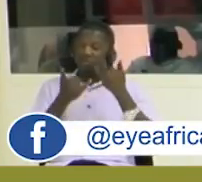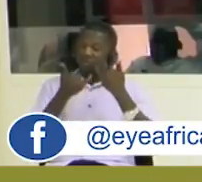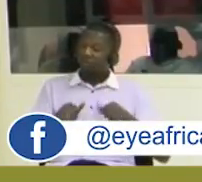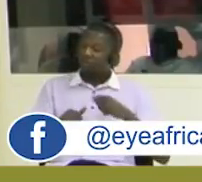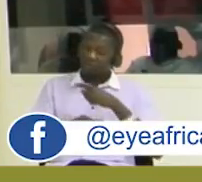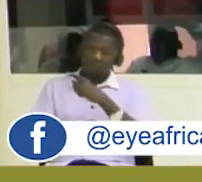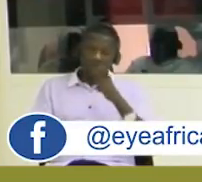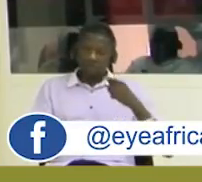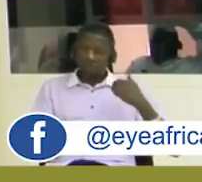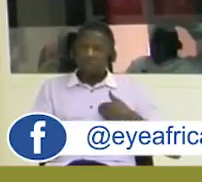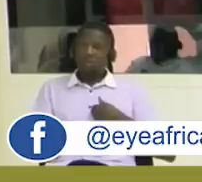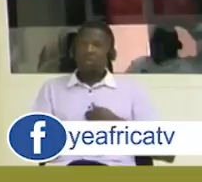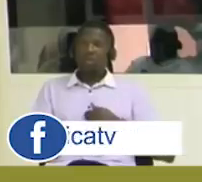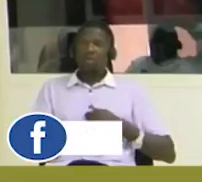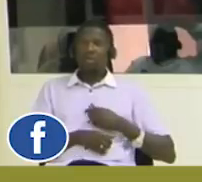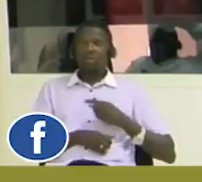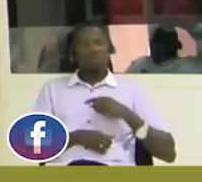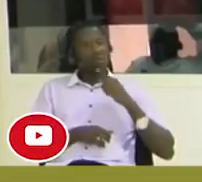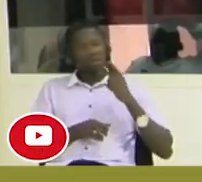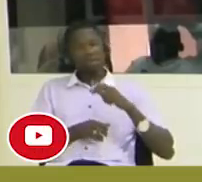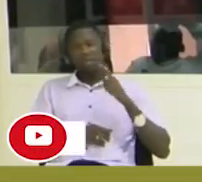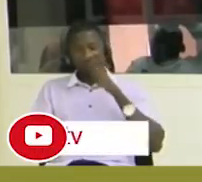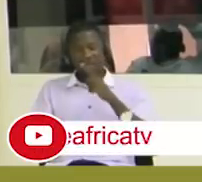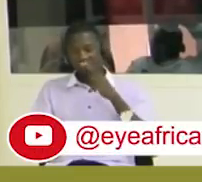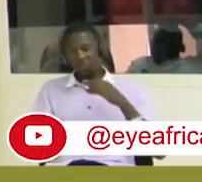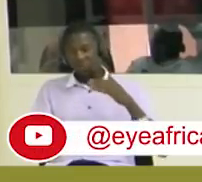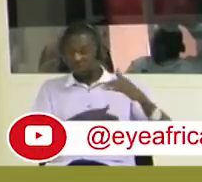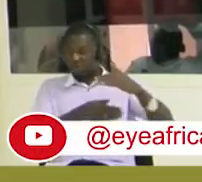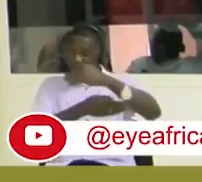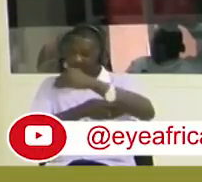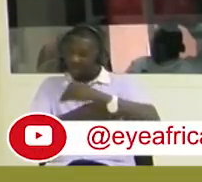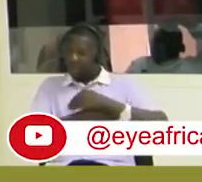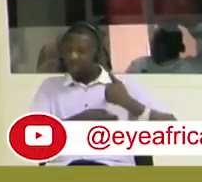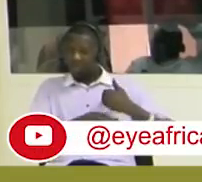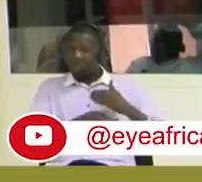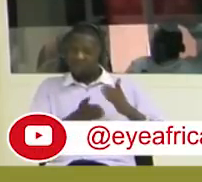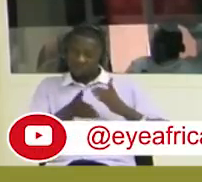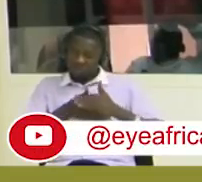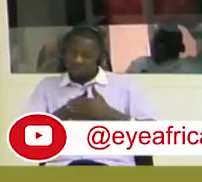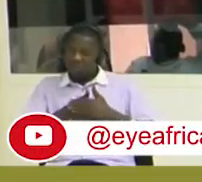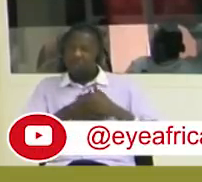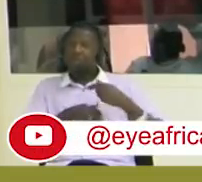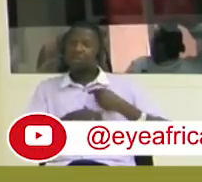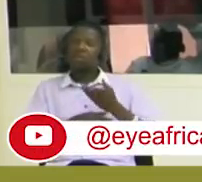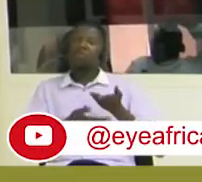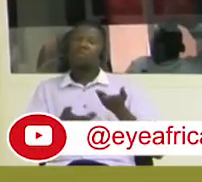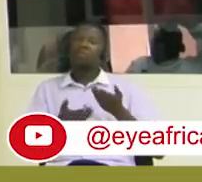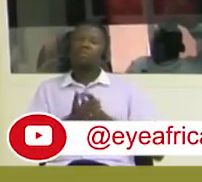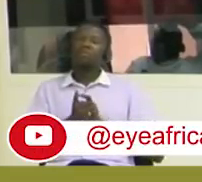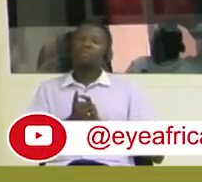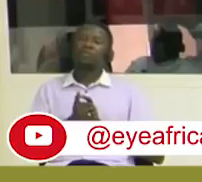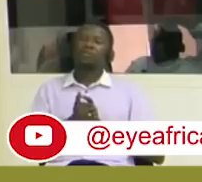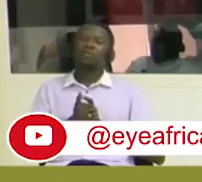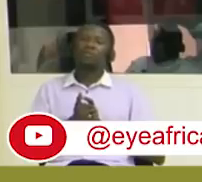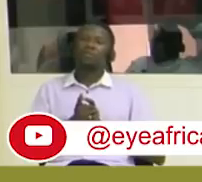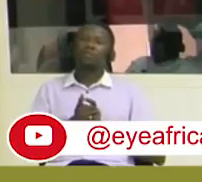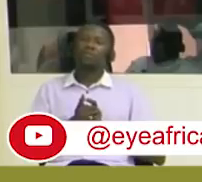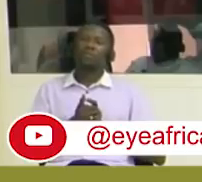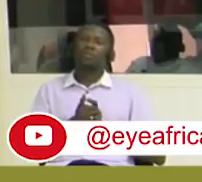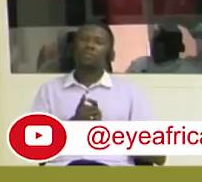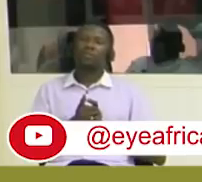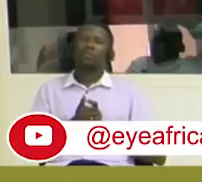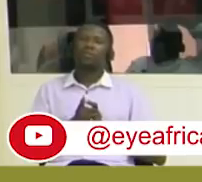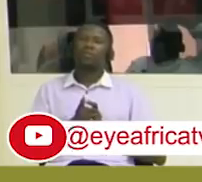mean, nonetheless, he still brought people closer to him. Isn't that the case? Isn't that the truth? What I do know is that if